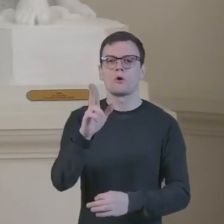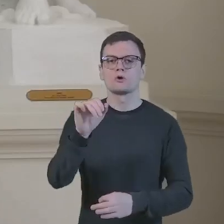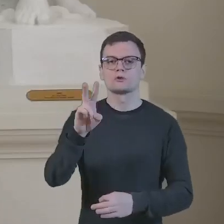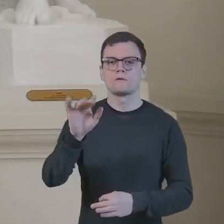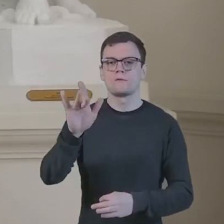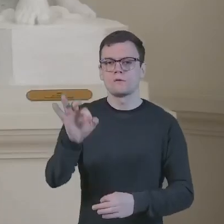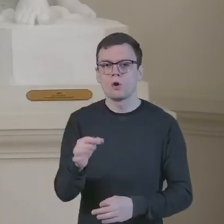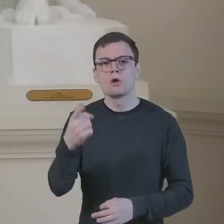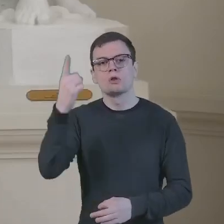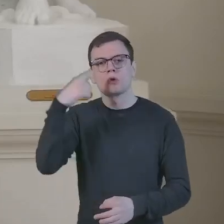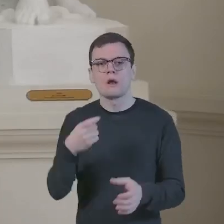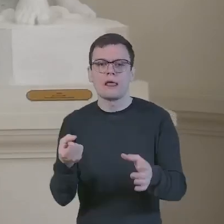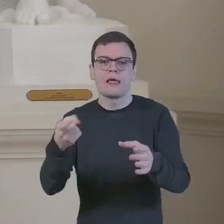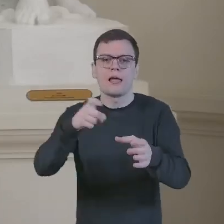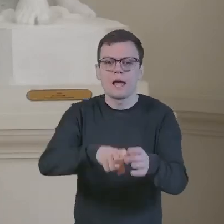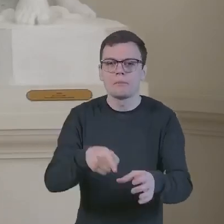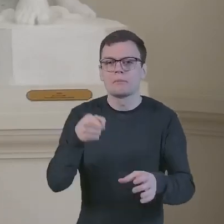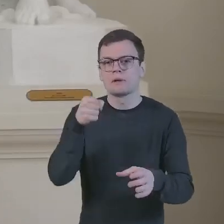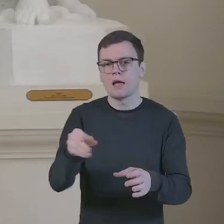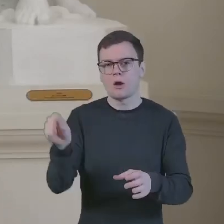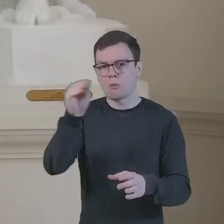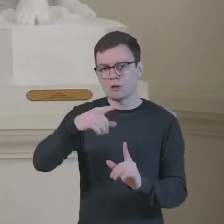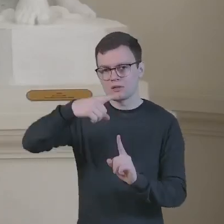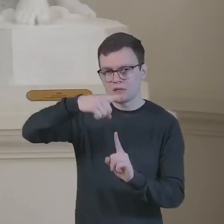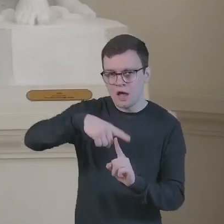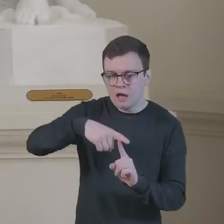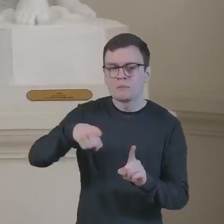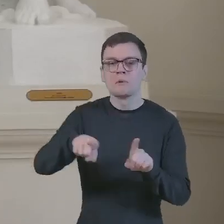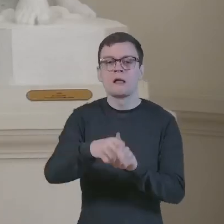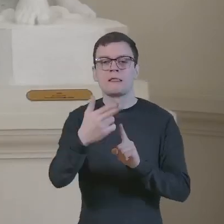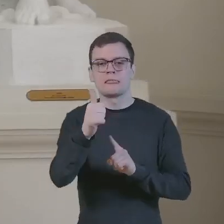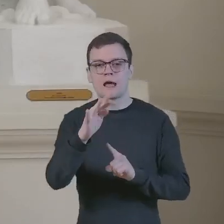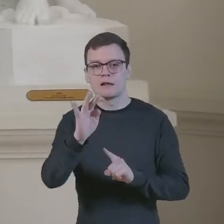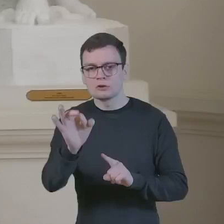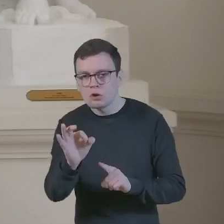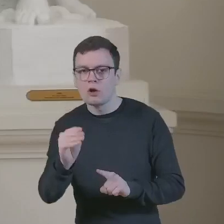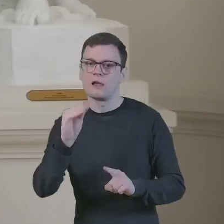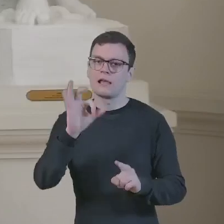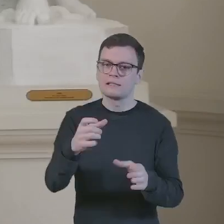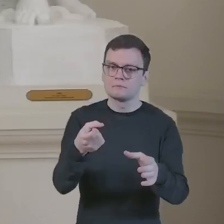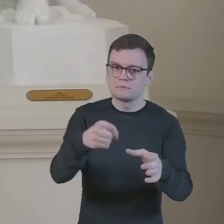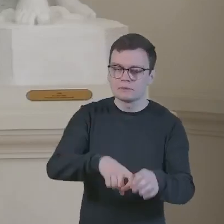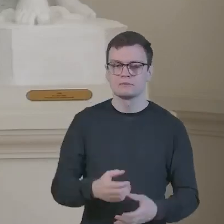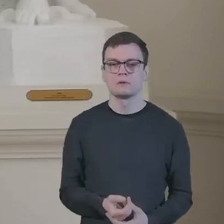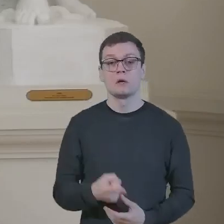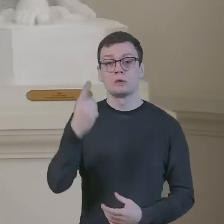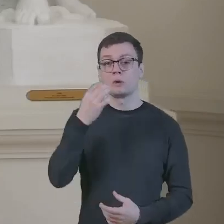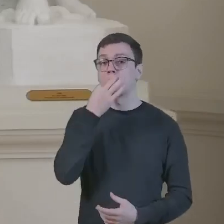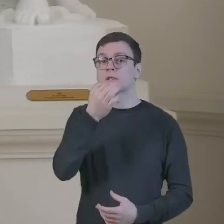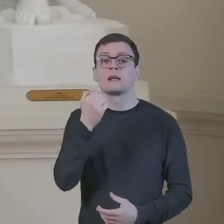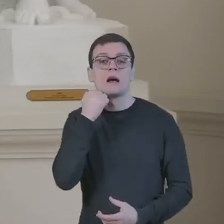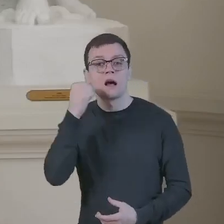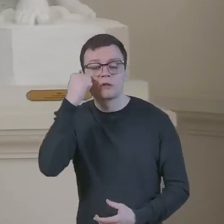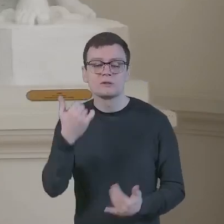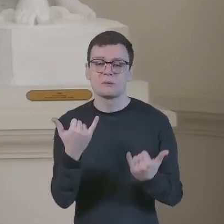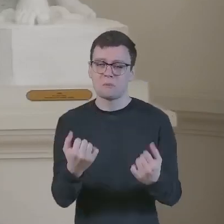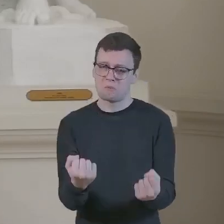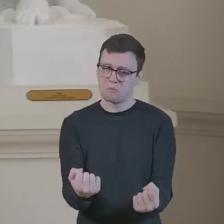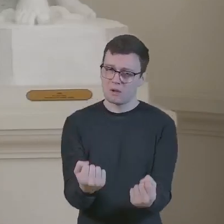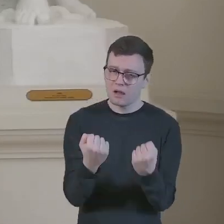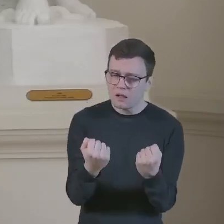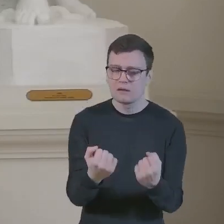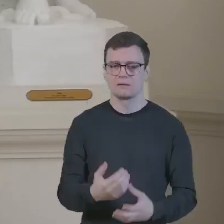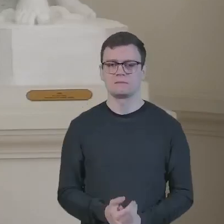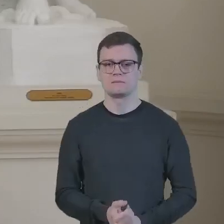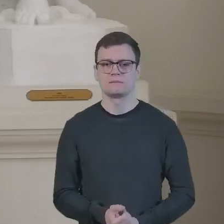the Council of Europe, NATO, as well as the European Union. I want to thank you for the support that you have shown